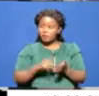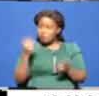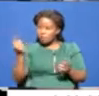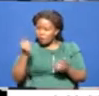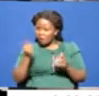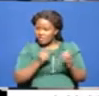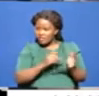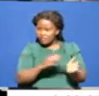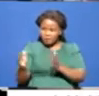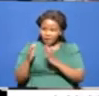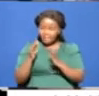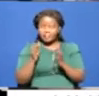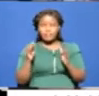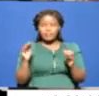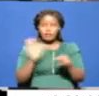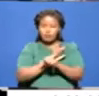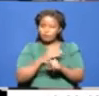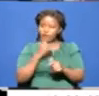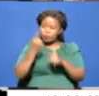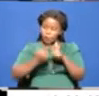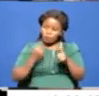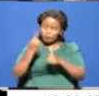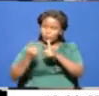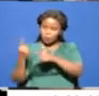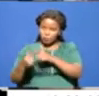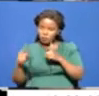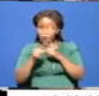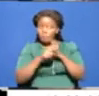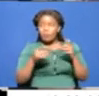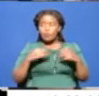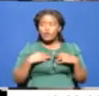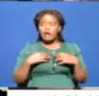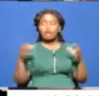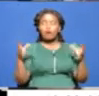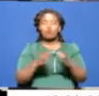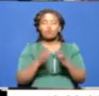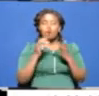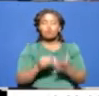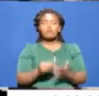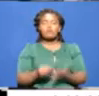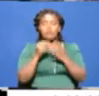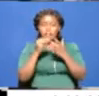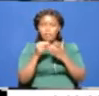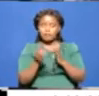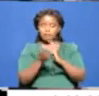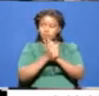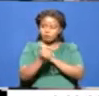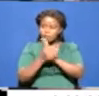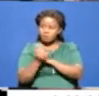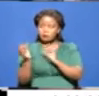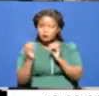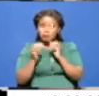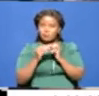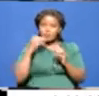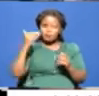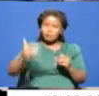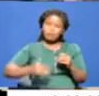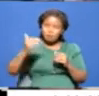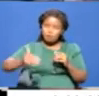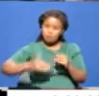is planned all the year round. We have the panels of the specialists meeting all the time, and the rate